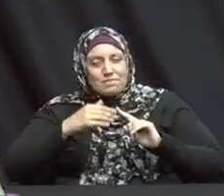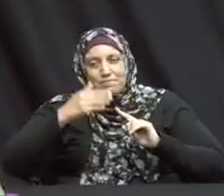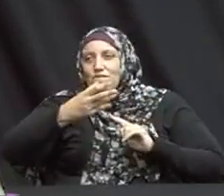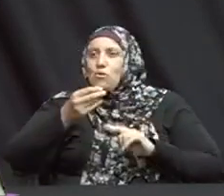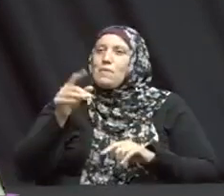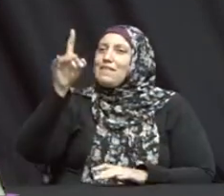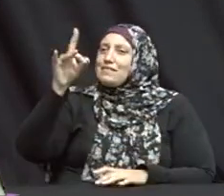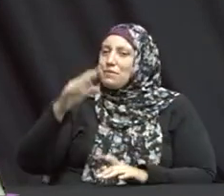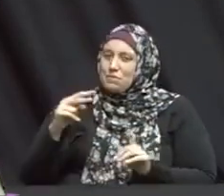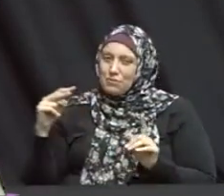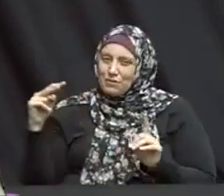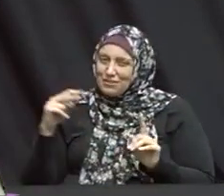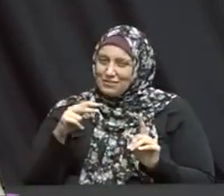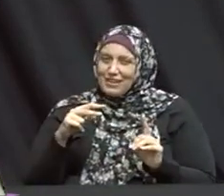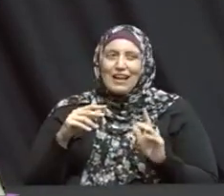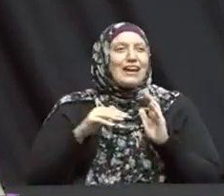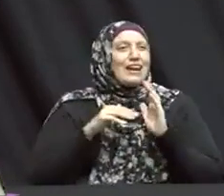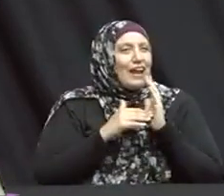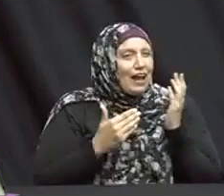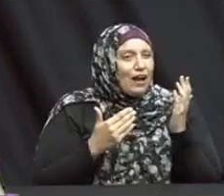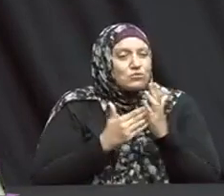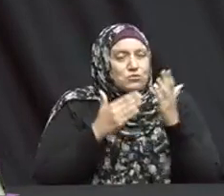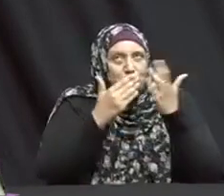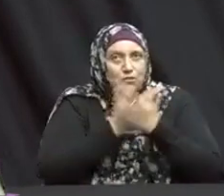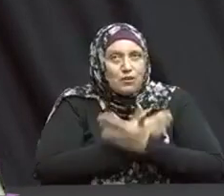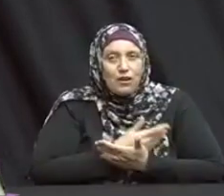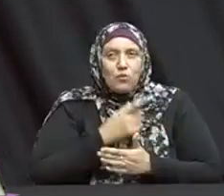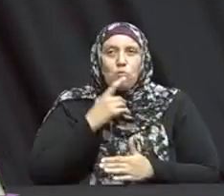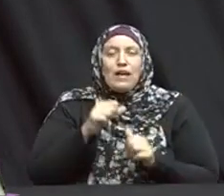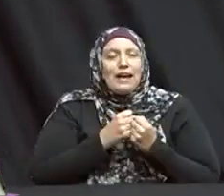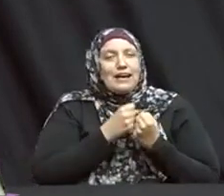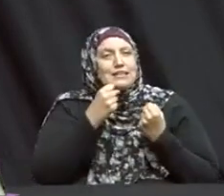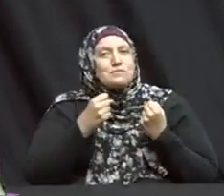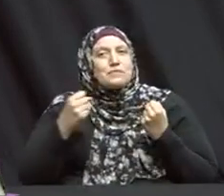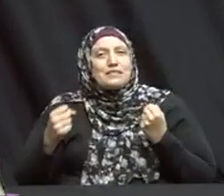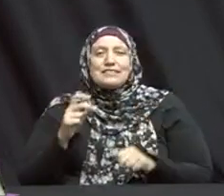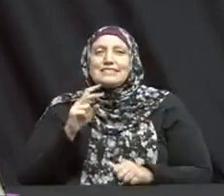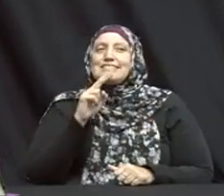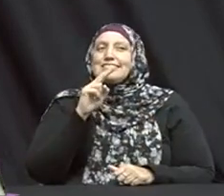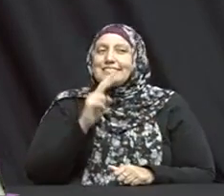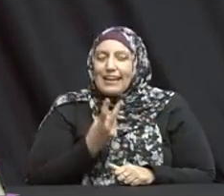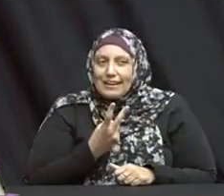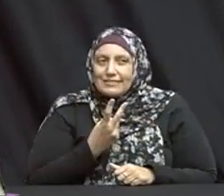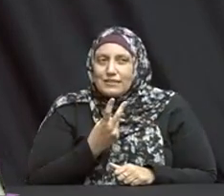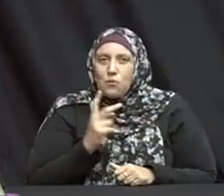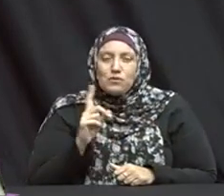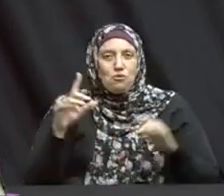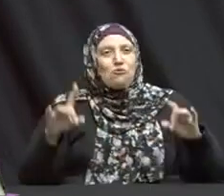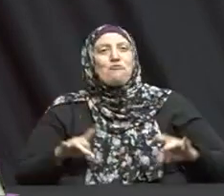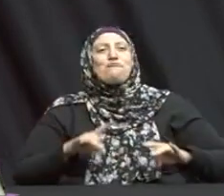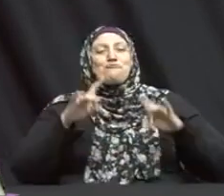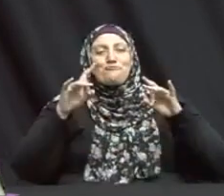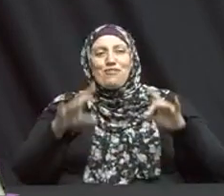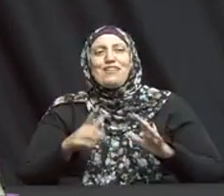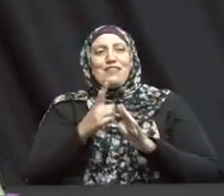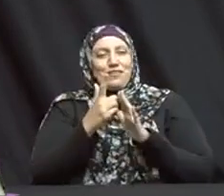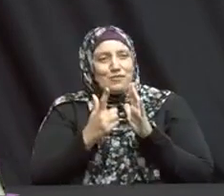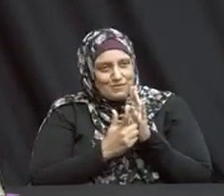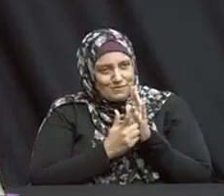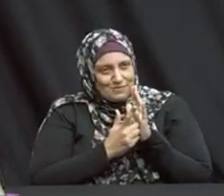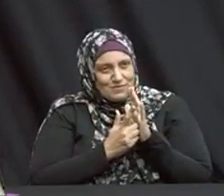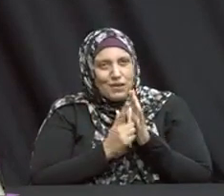an Australian legal and financial perspective with the help of our panelists. However, before we get into that,